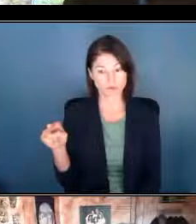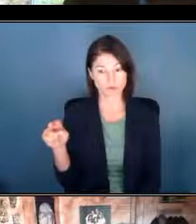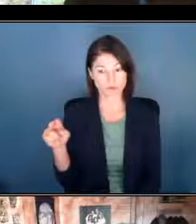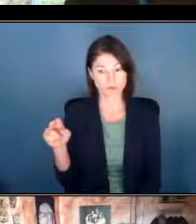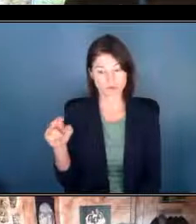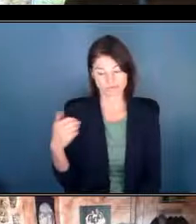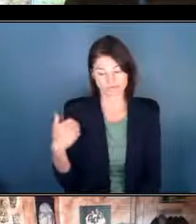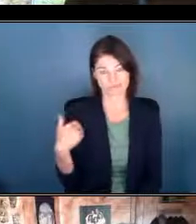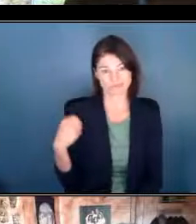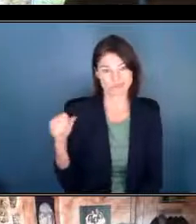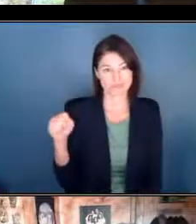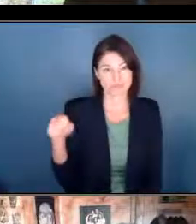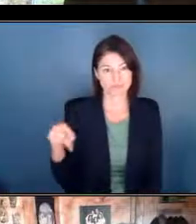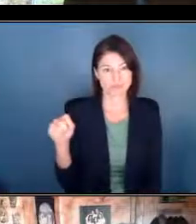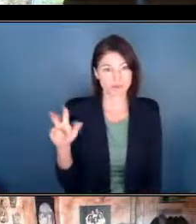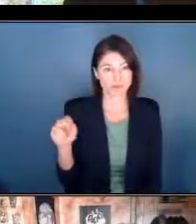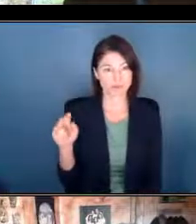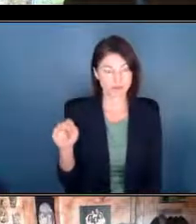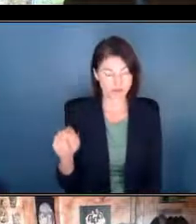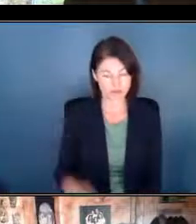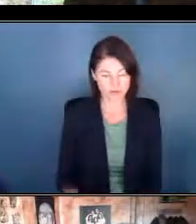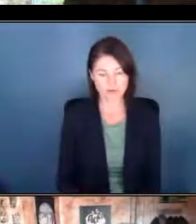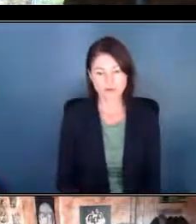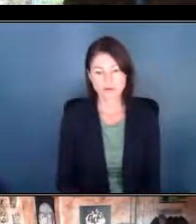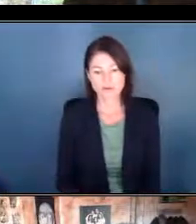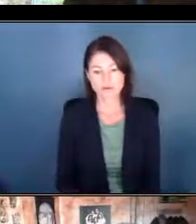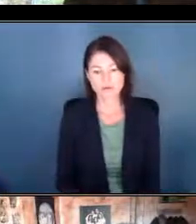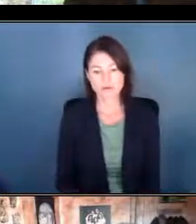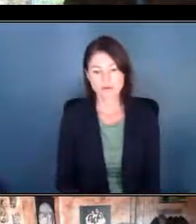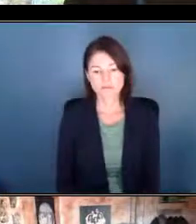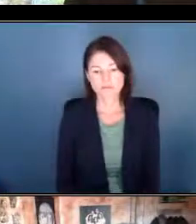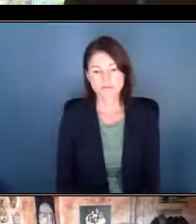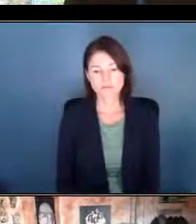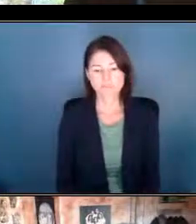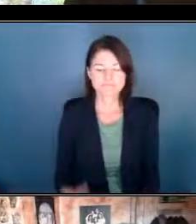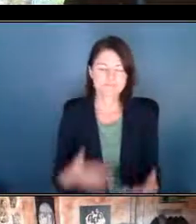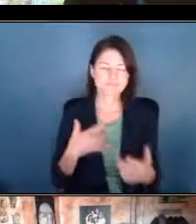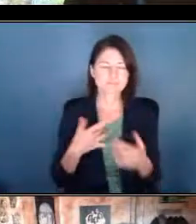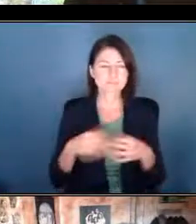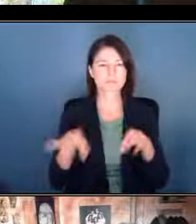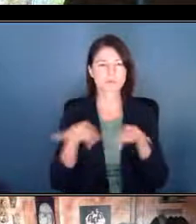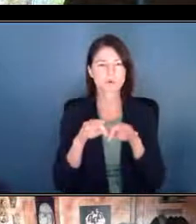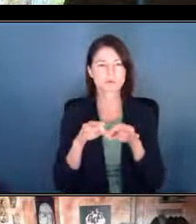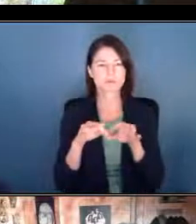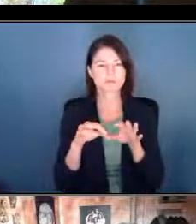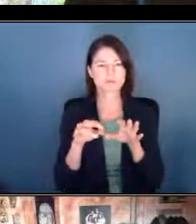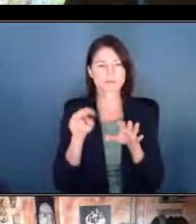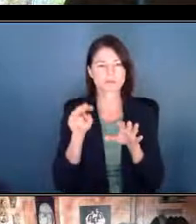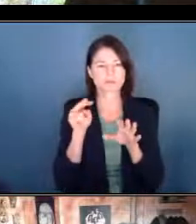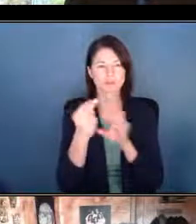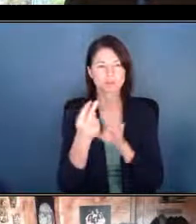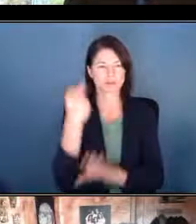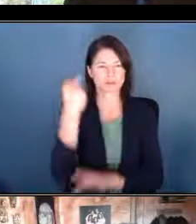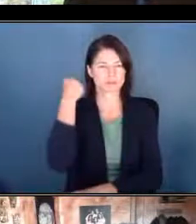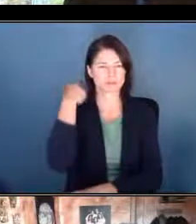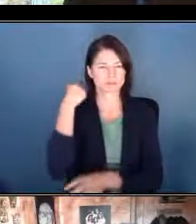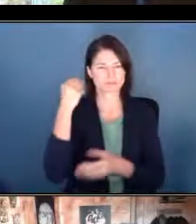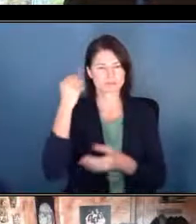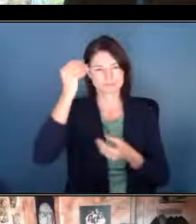year. I do believe that we have to look at the past data that helps us fully understand the future opportunities before